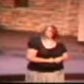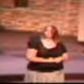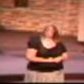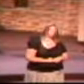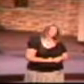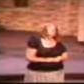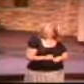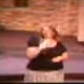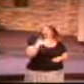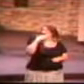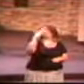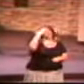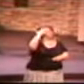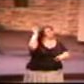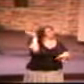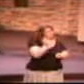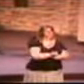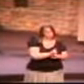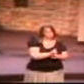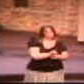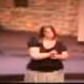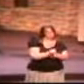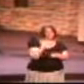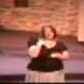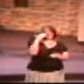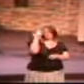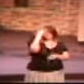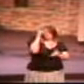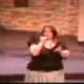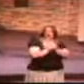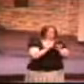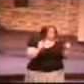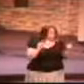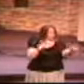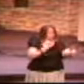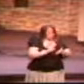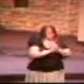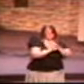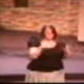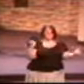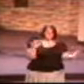I know it's hard I know there's opportunities to be afraid